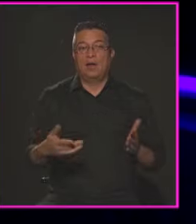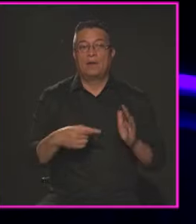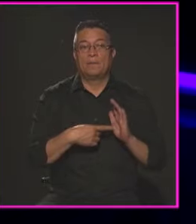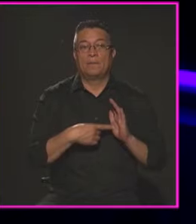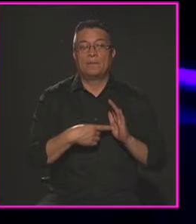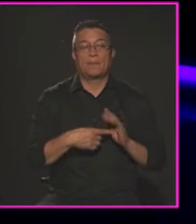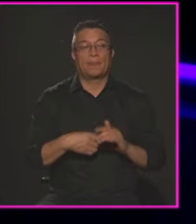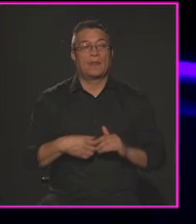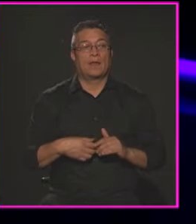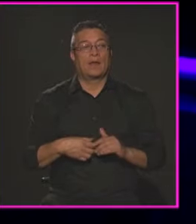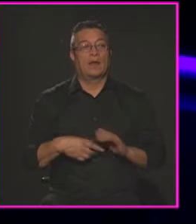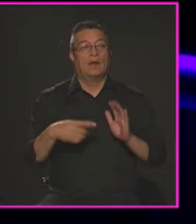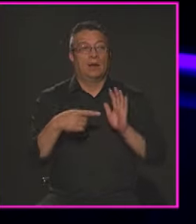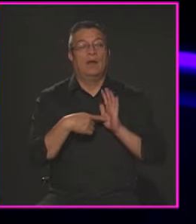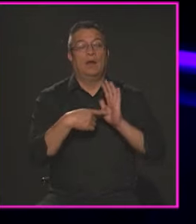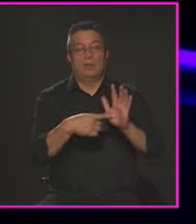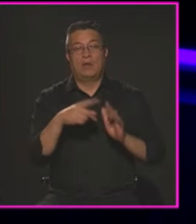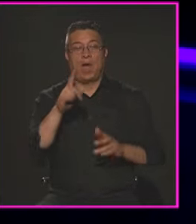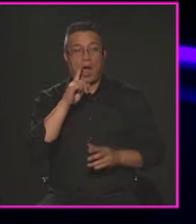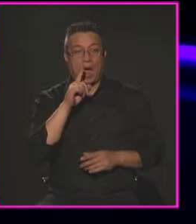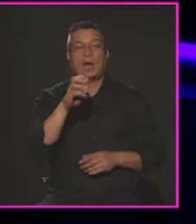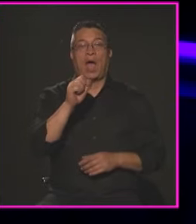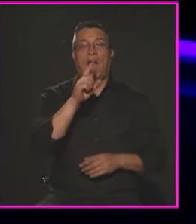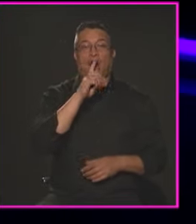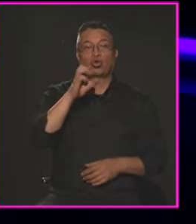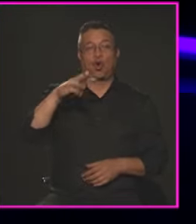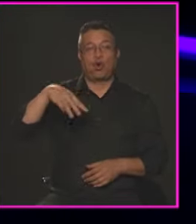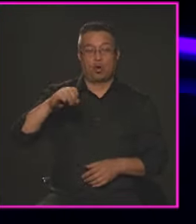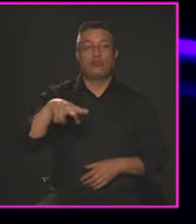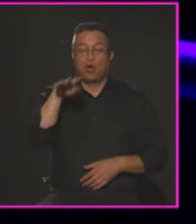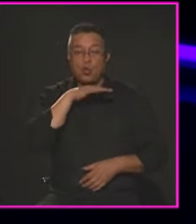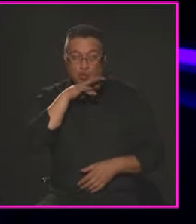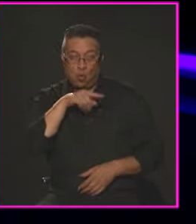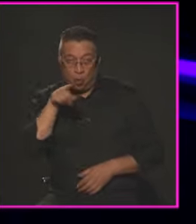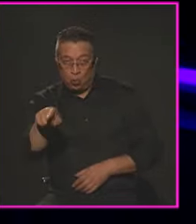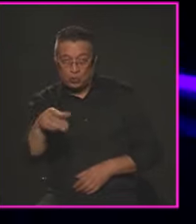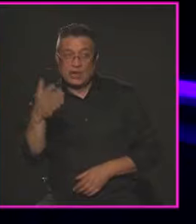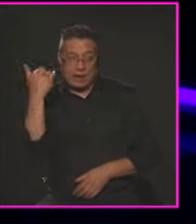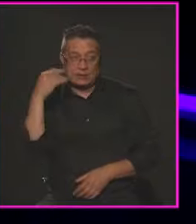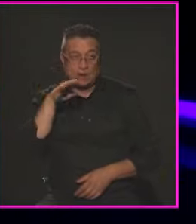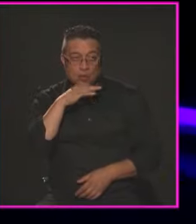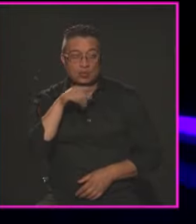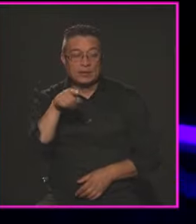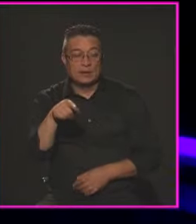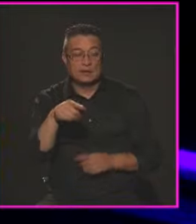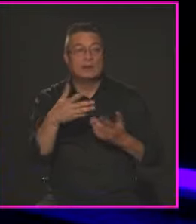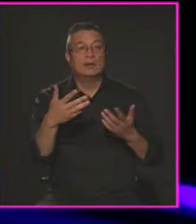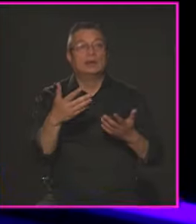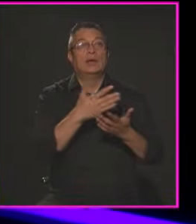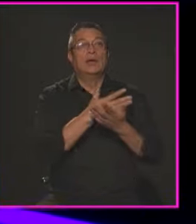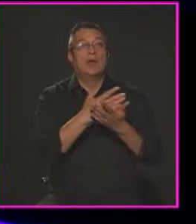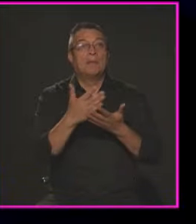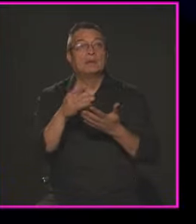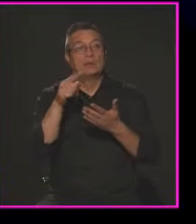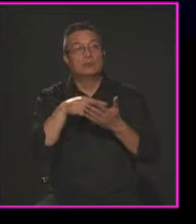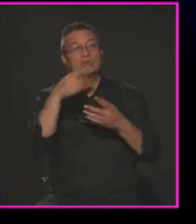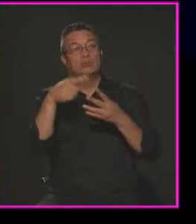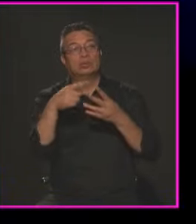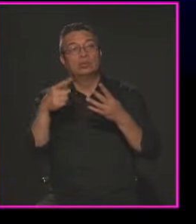silver atoms, they fuse in the vacuum from the furnace, and they pass in the gap of a very powerful electromagnet. The